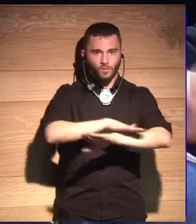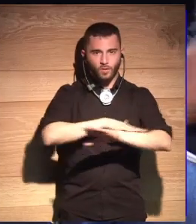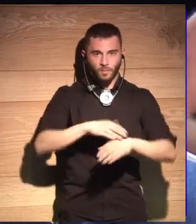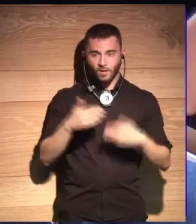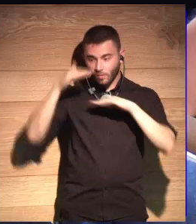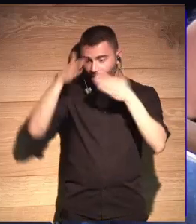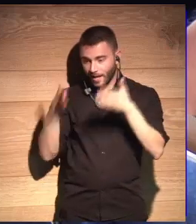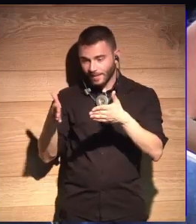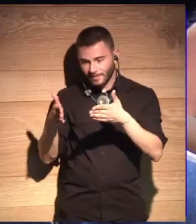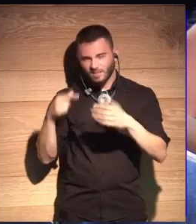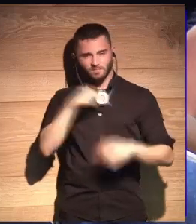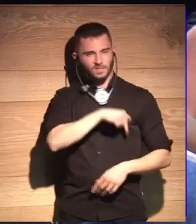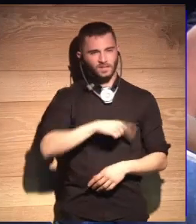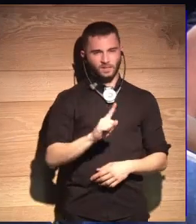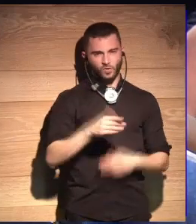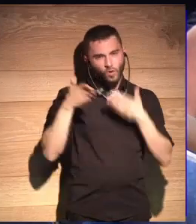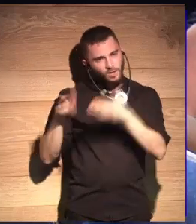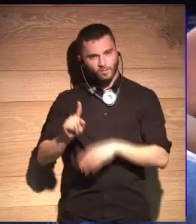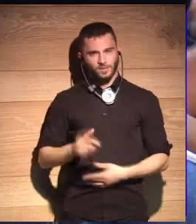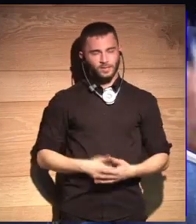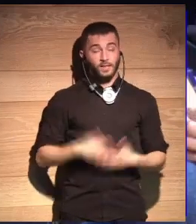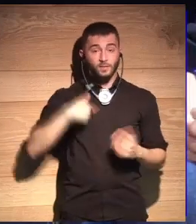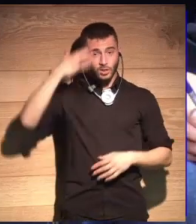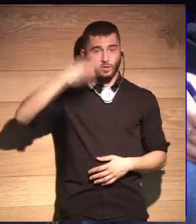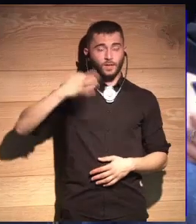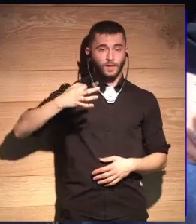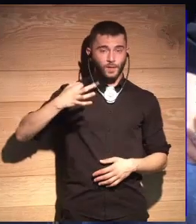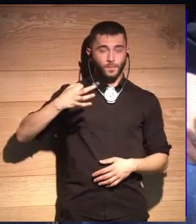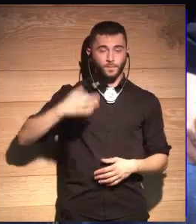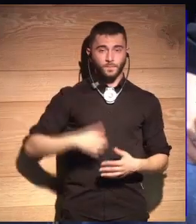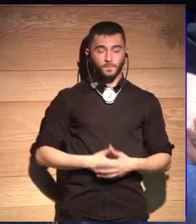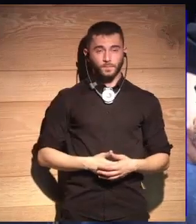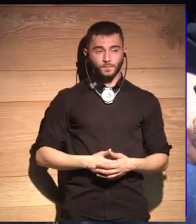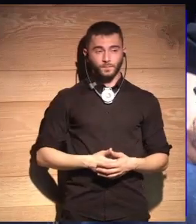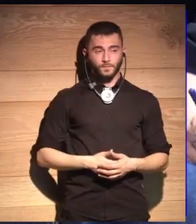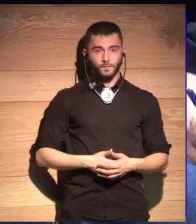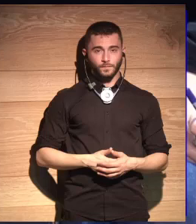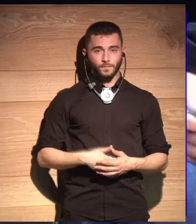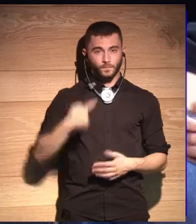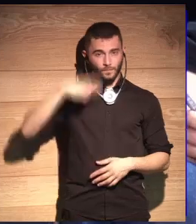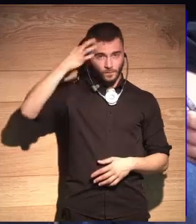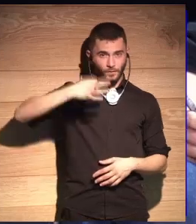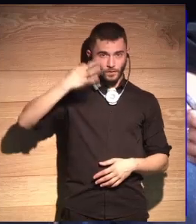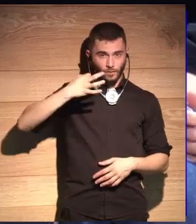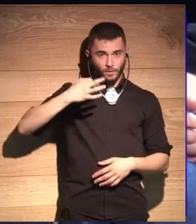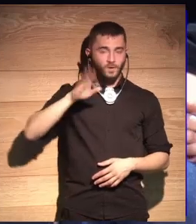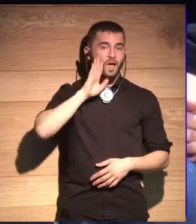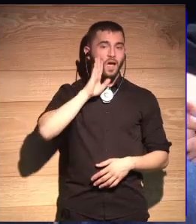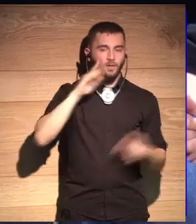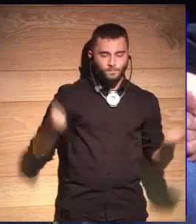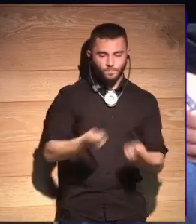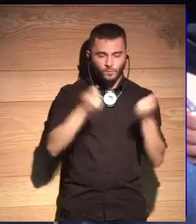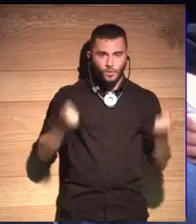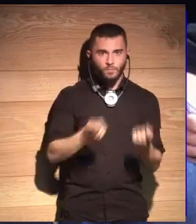a populist leader from still painting these people as being some kind of cultural elite, because after all, the cultural privileges that these people